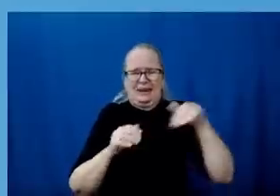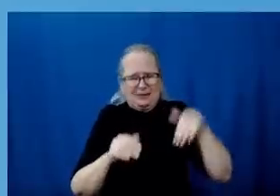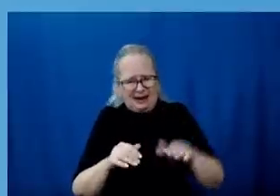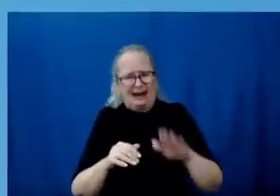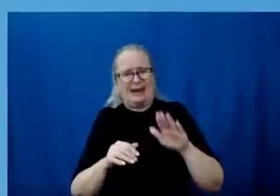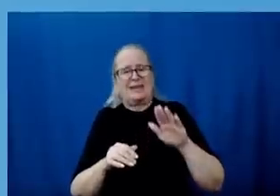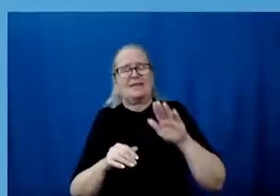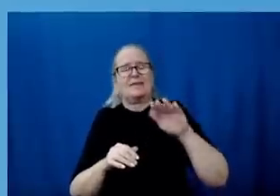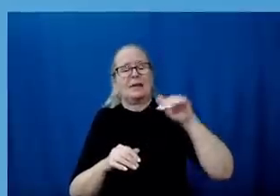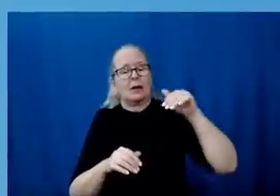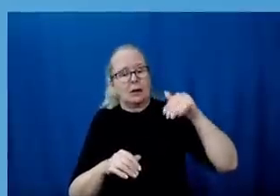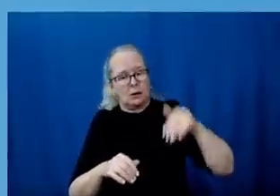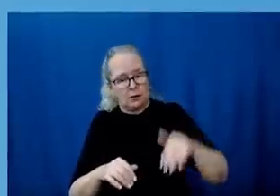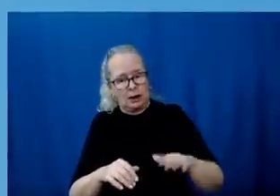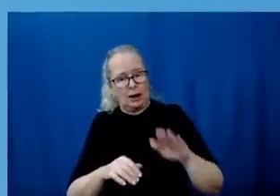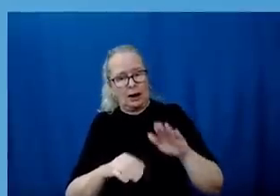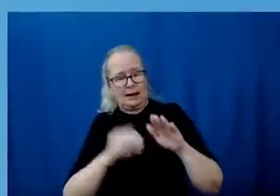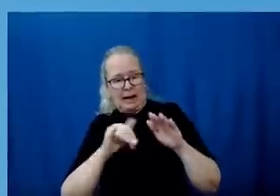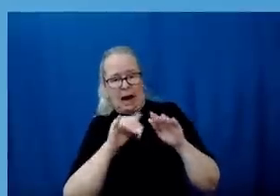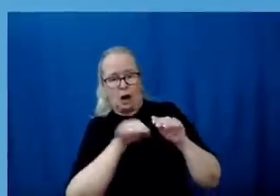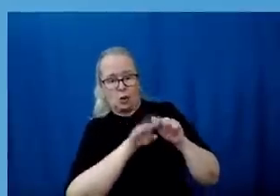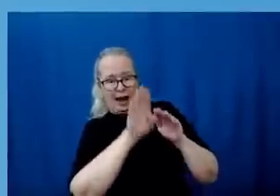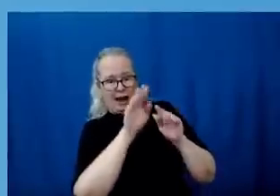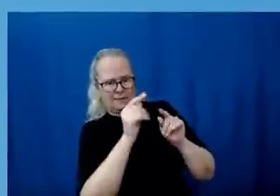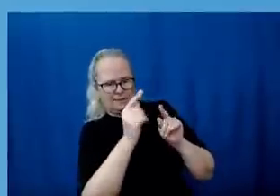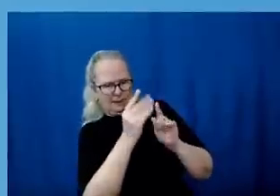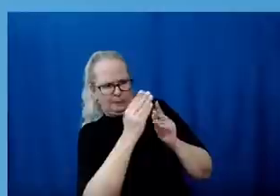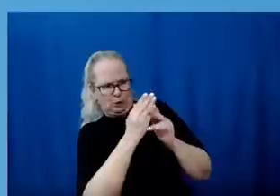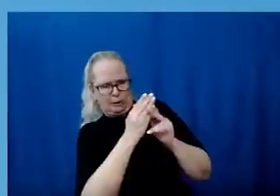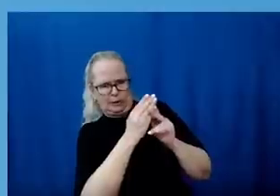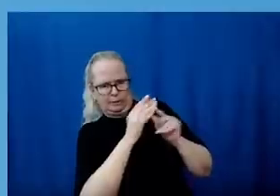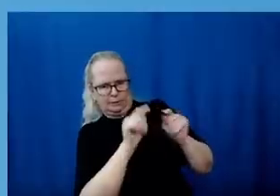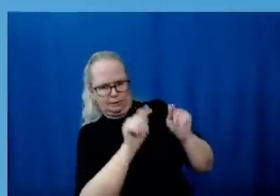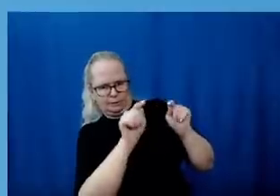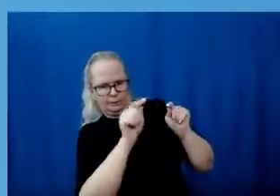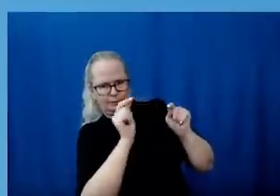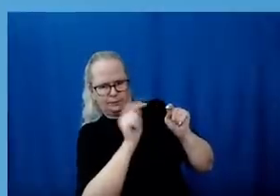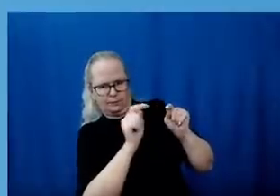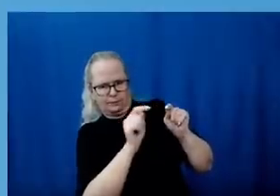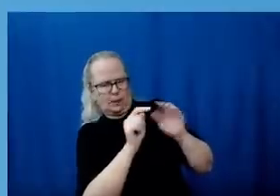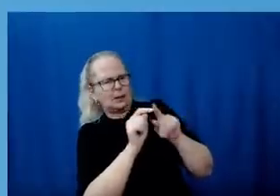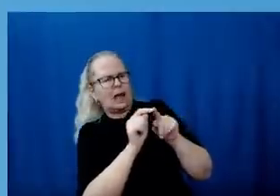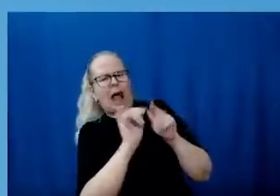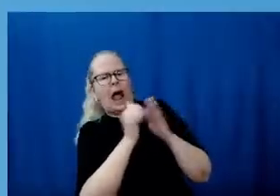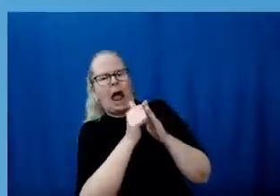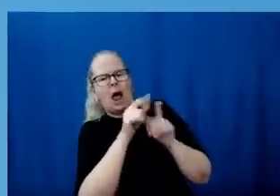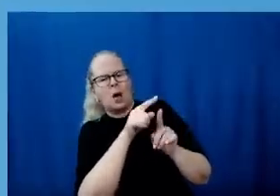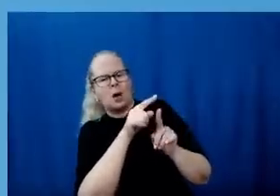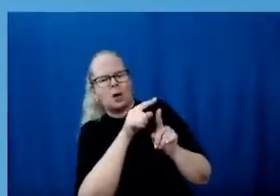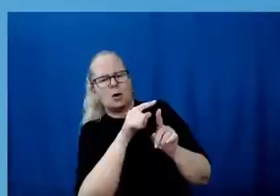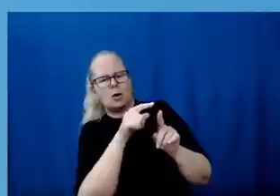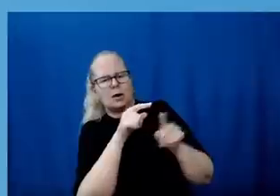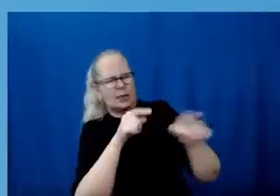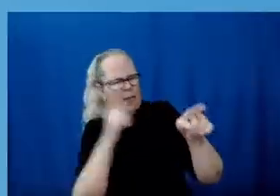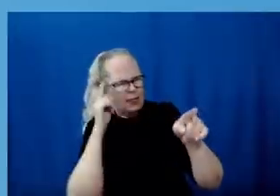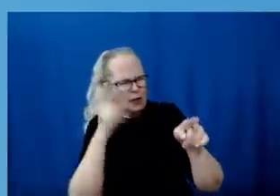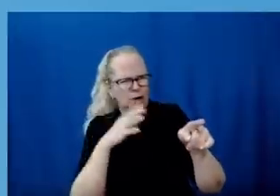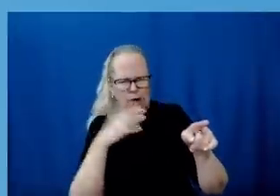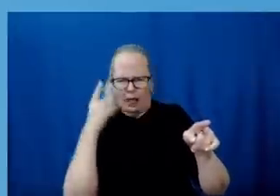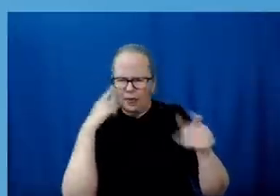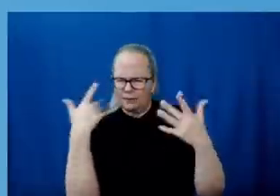waves, how do you... I'm just trying to read this question that has been sent.